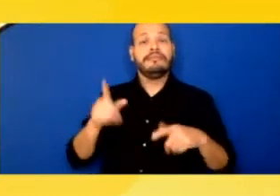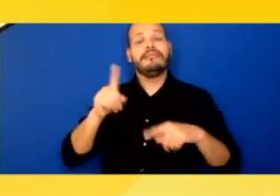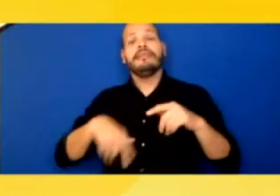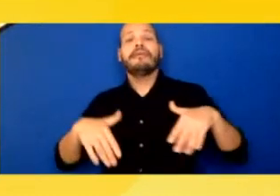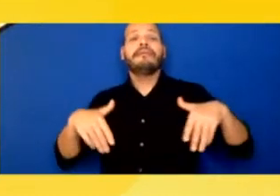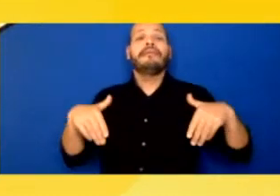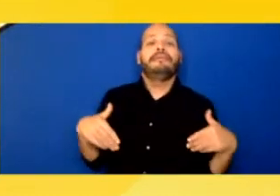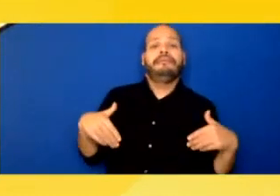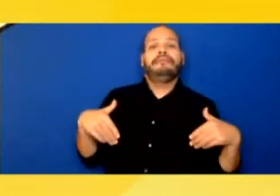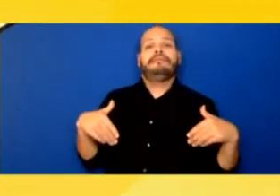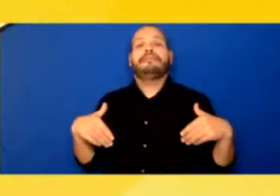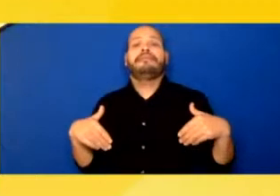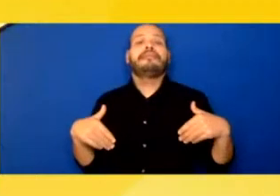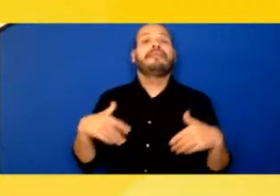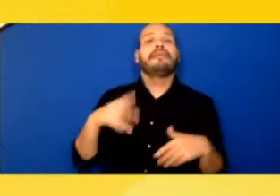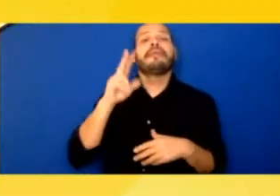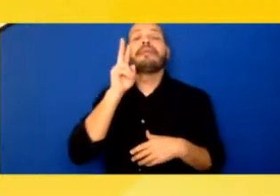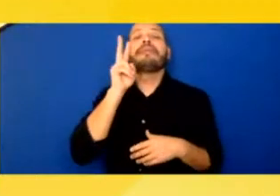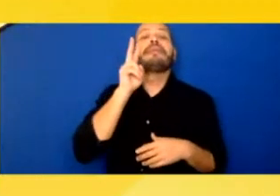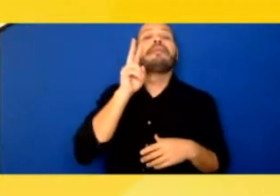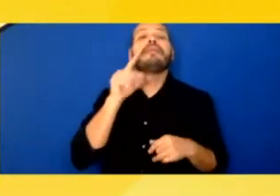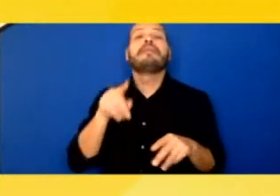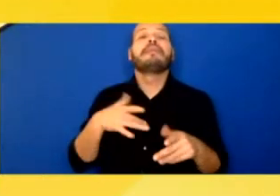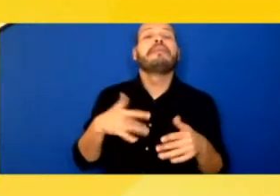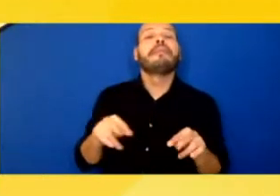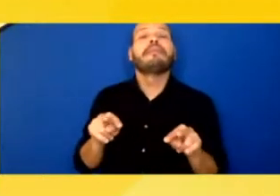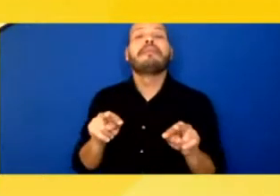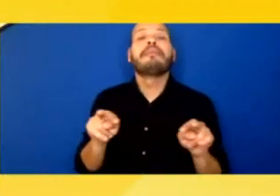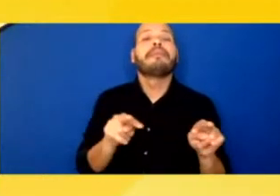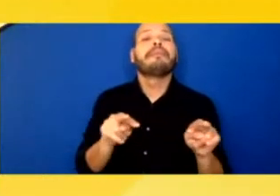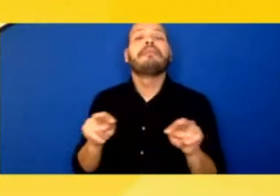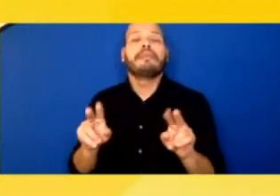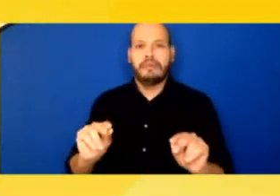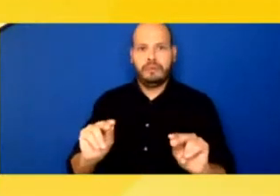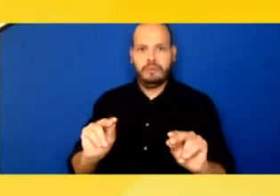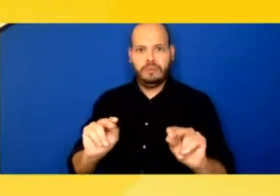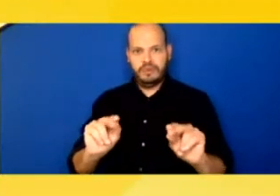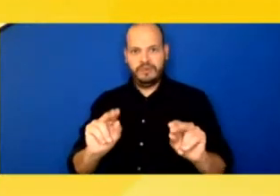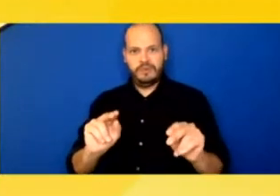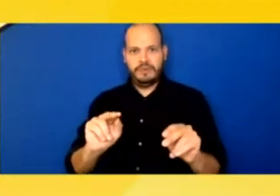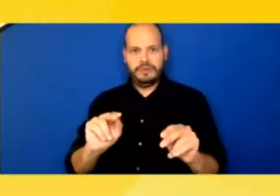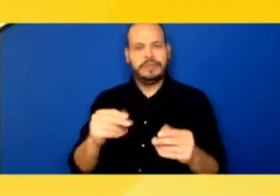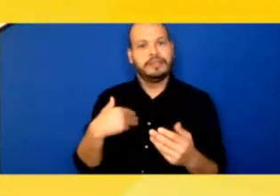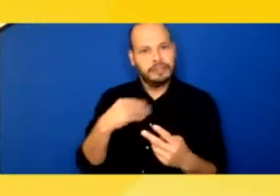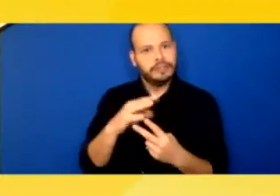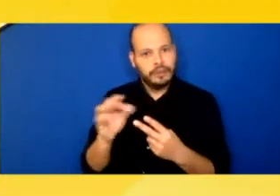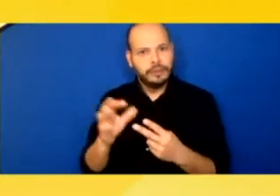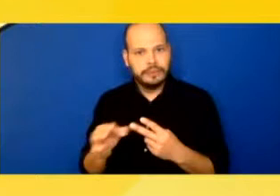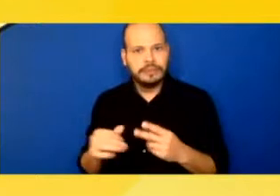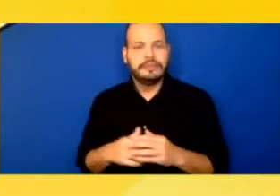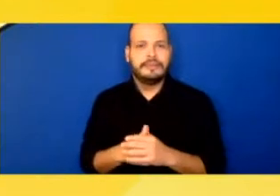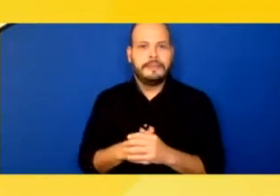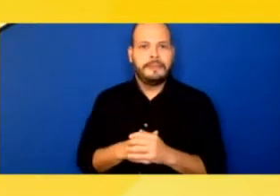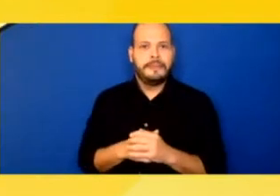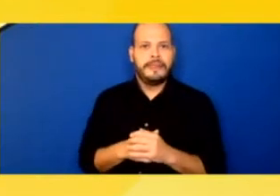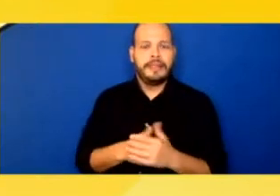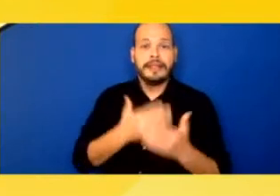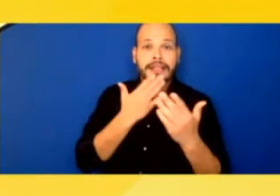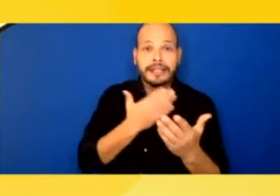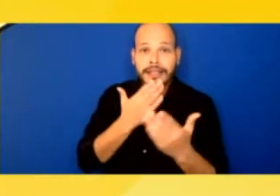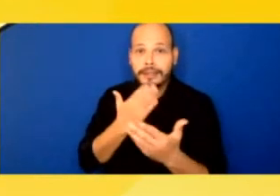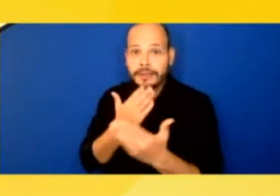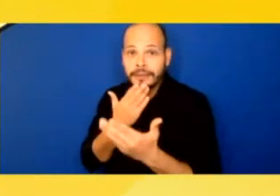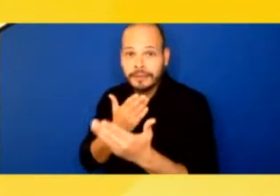option. I'm grateful for our faith team, Reverend Casimir Brown and Dr. Adam Barnes, Reverend